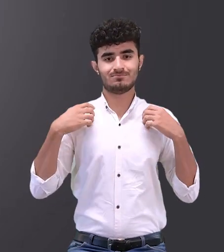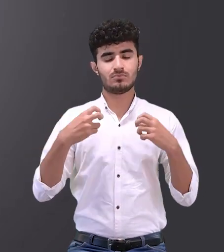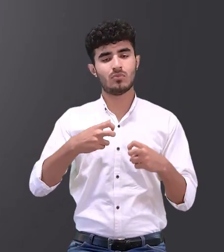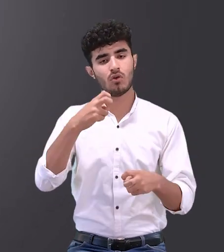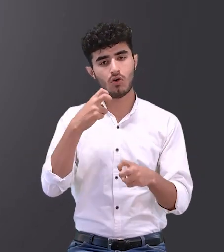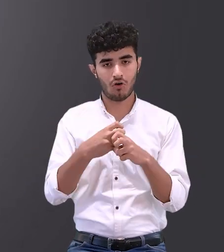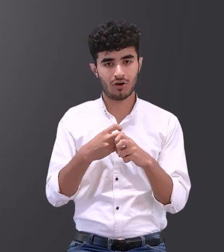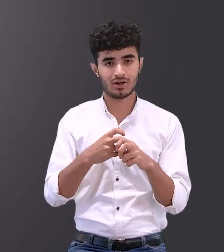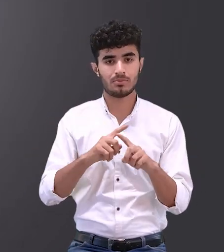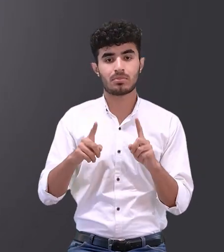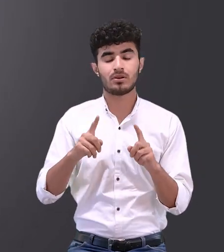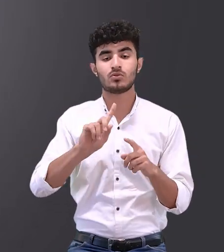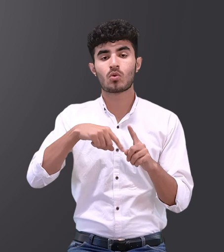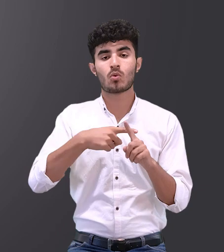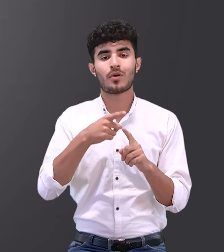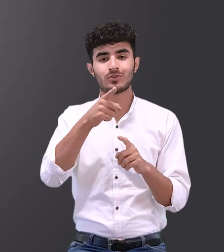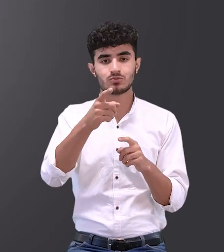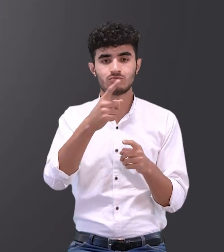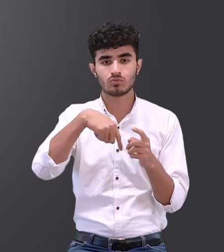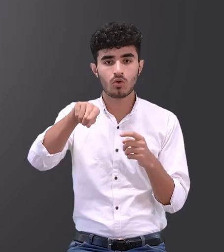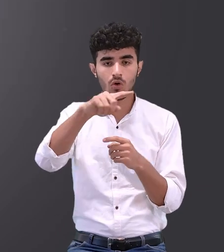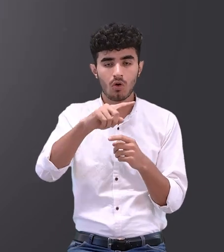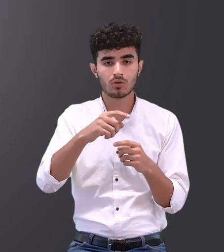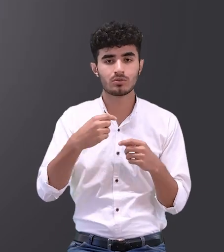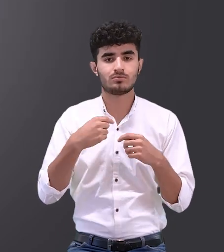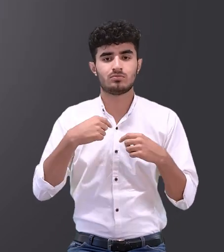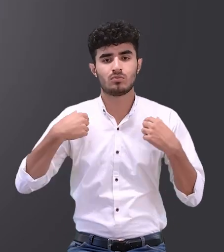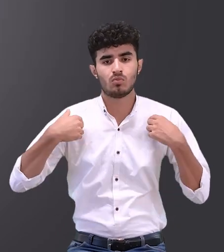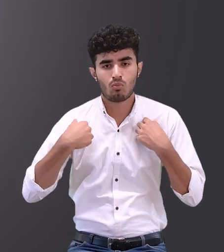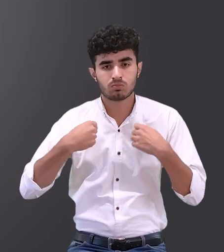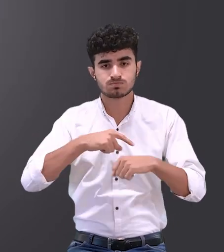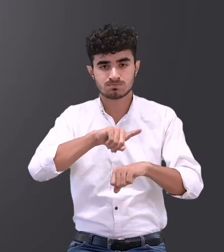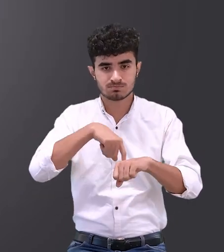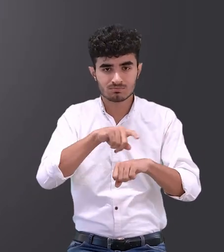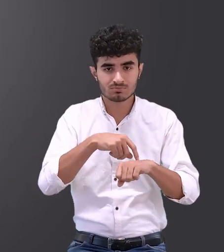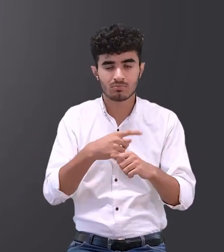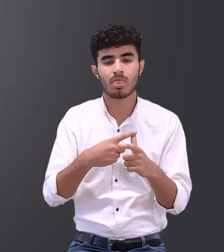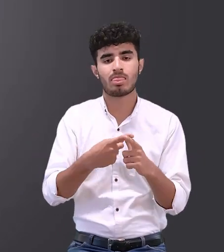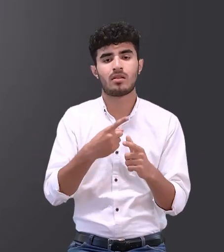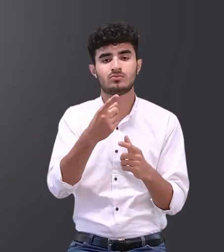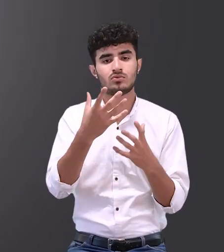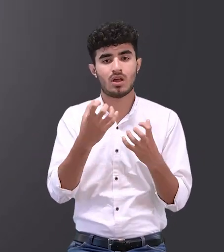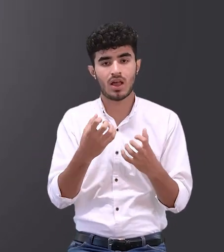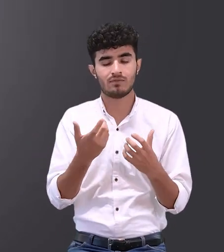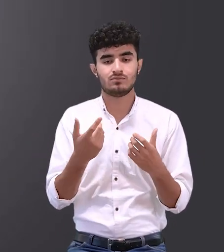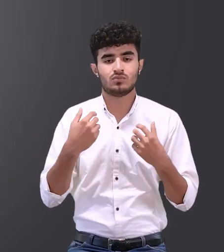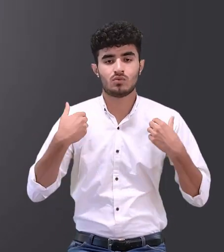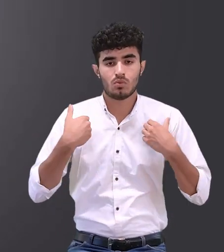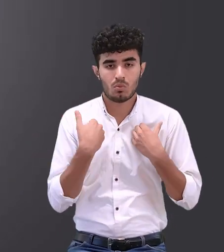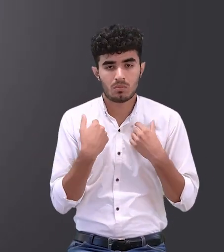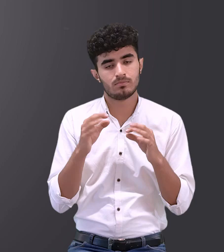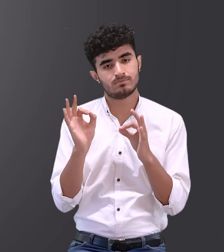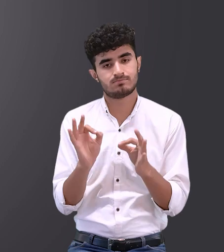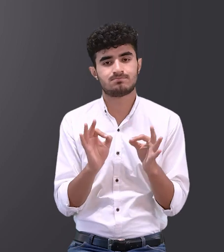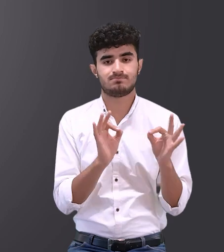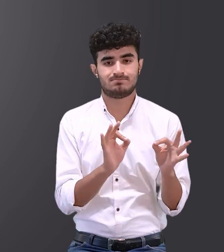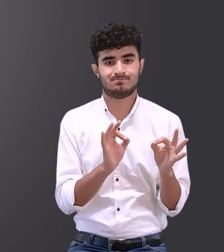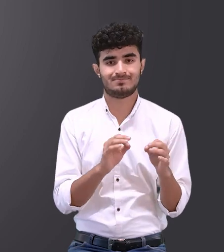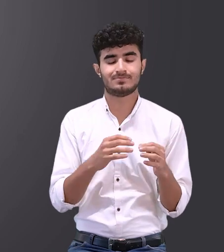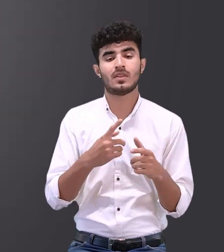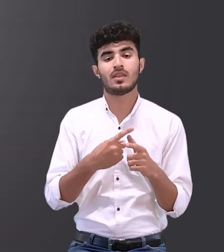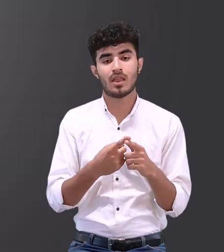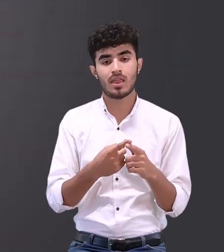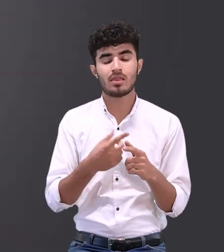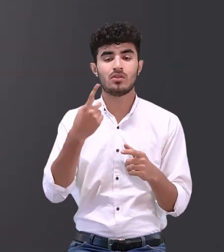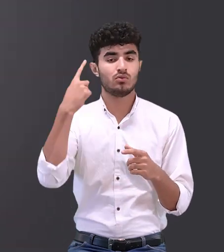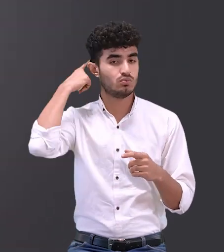air anymore. So once you're here and you're used to sitting with a rounded back, you're not breathing in enough air, because of